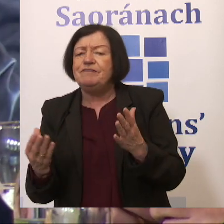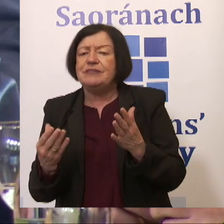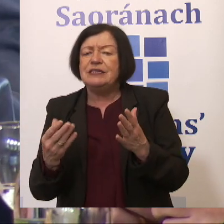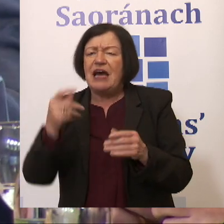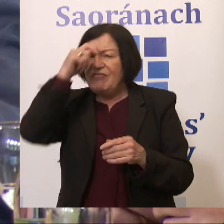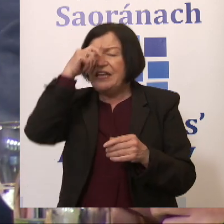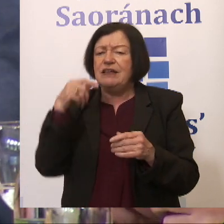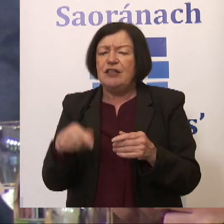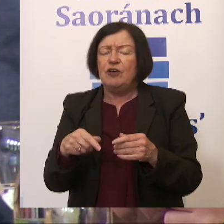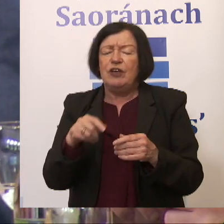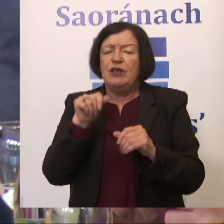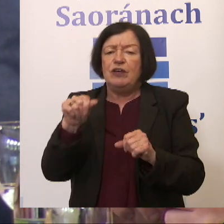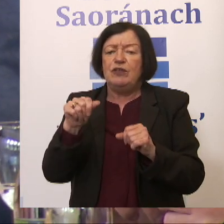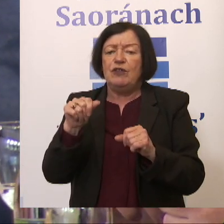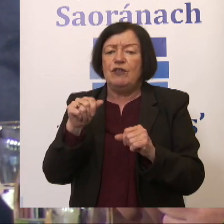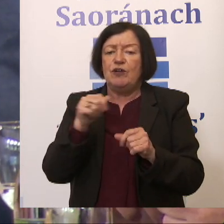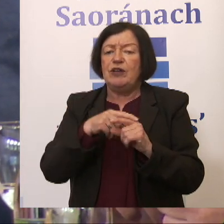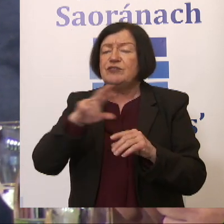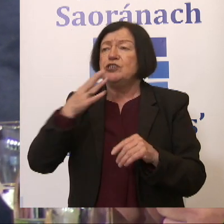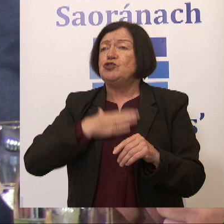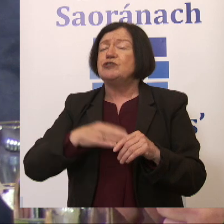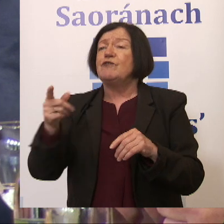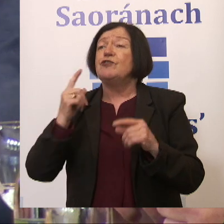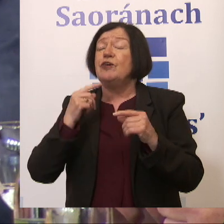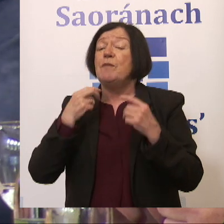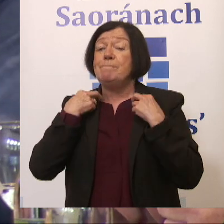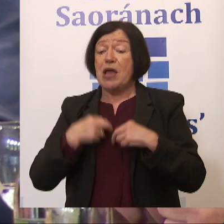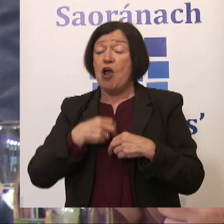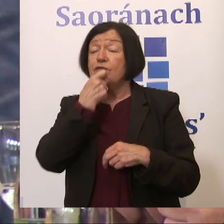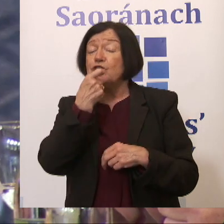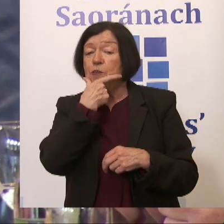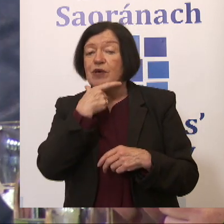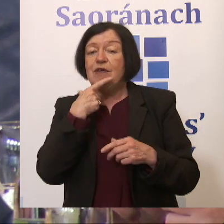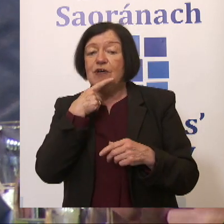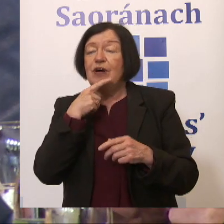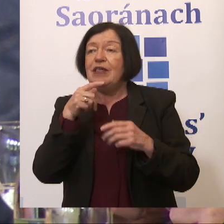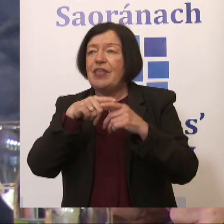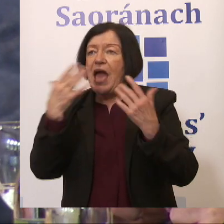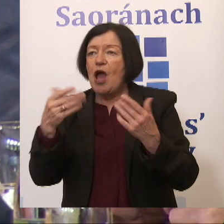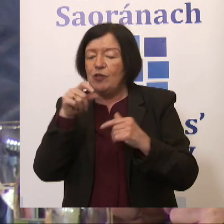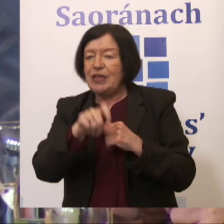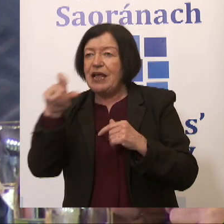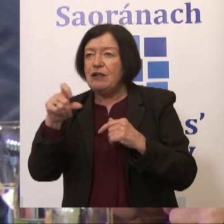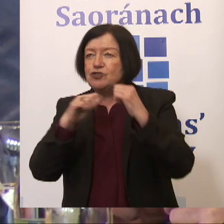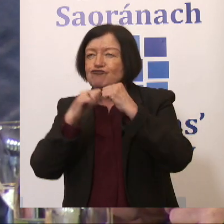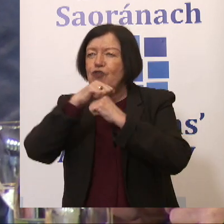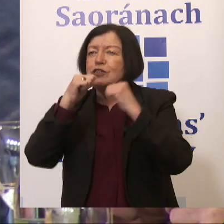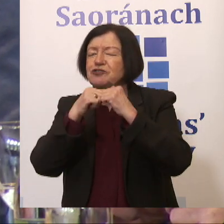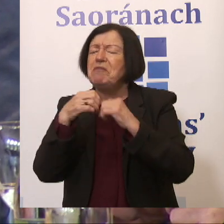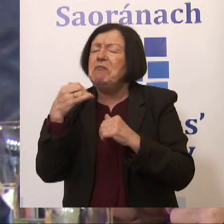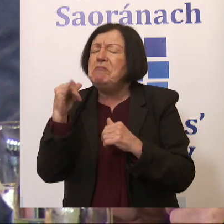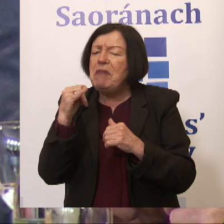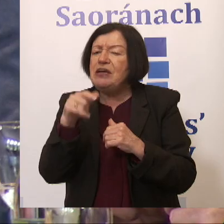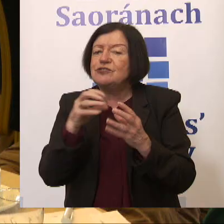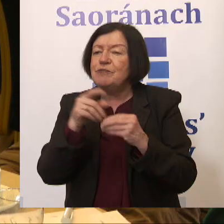think your brief is not just the mayor for Dublin, but also local government structures. Perhaps that's something that